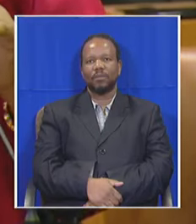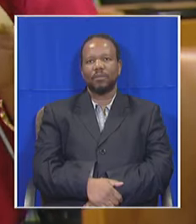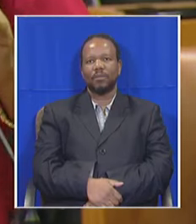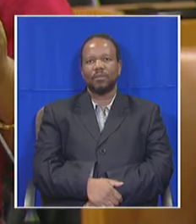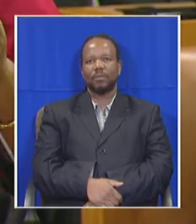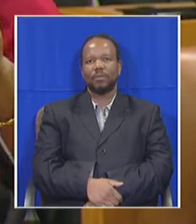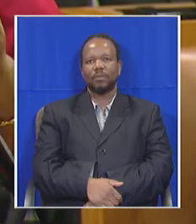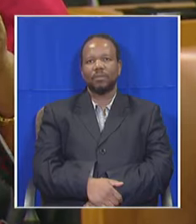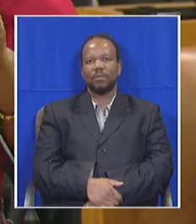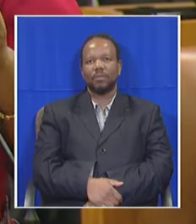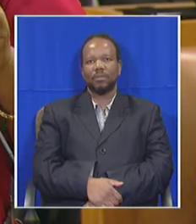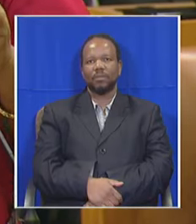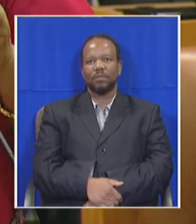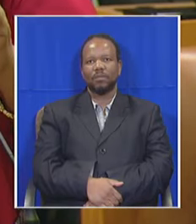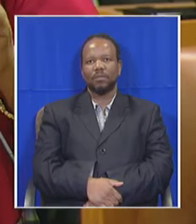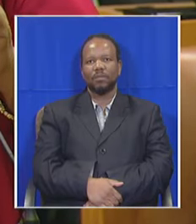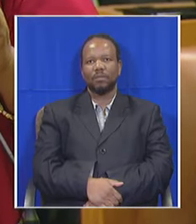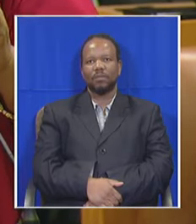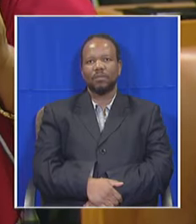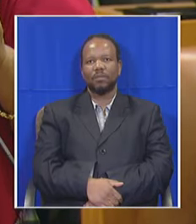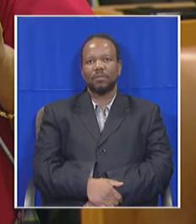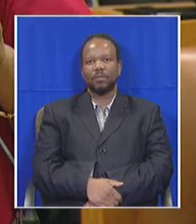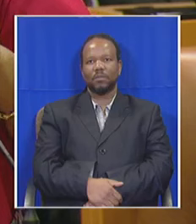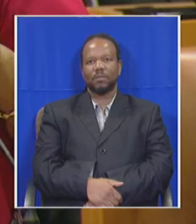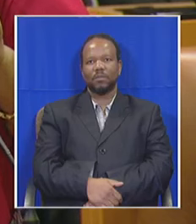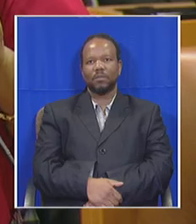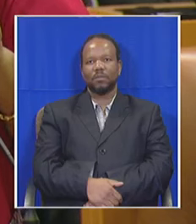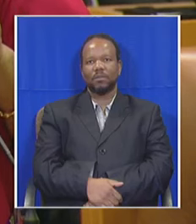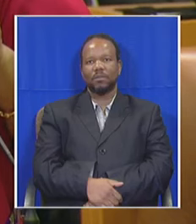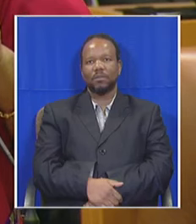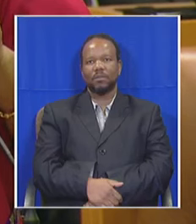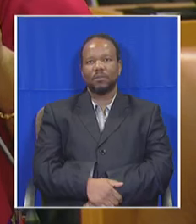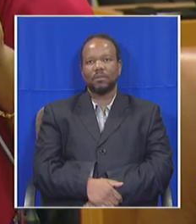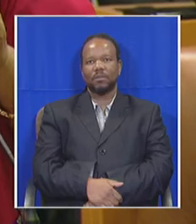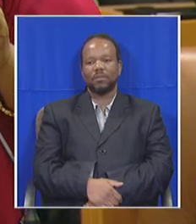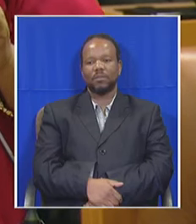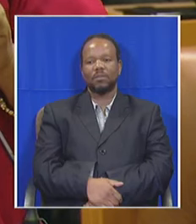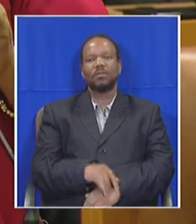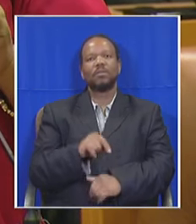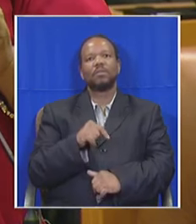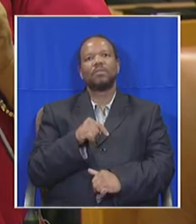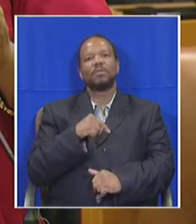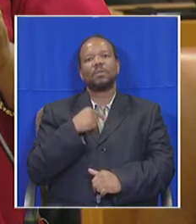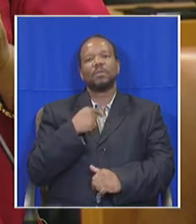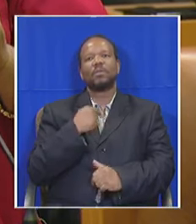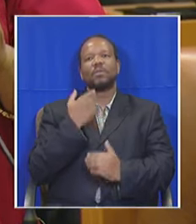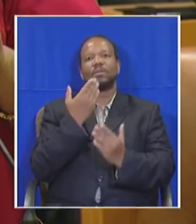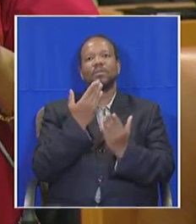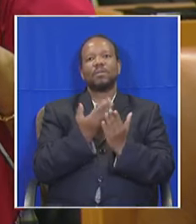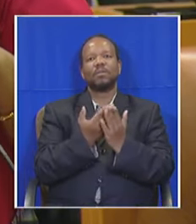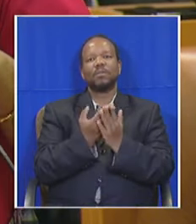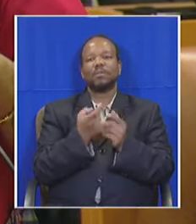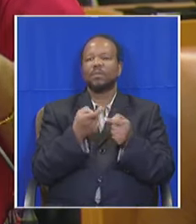Ngithi ngokulandelayo le ndlu ake ikhulume ngodaba lwaka Prasa